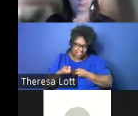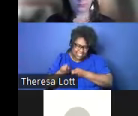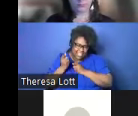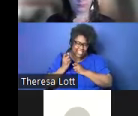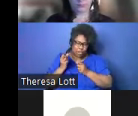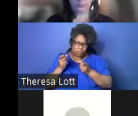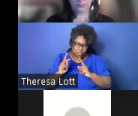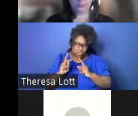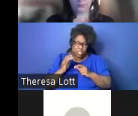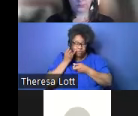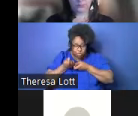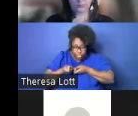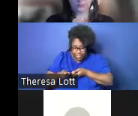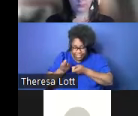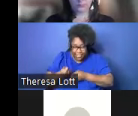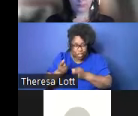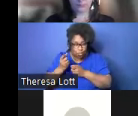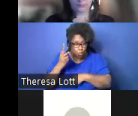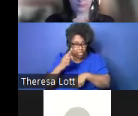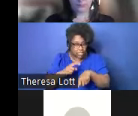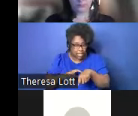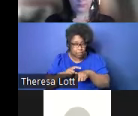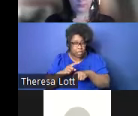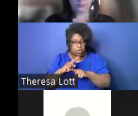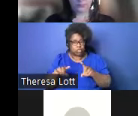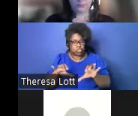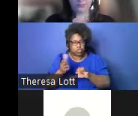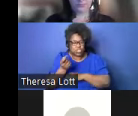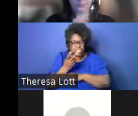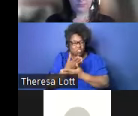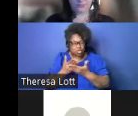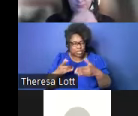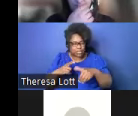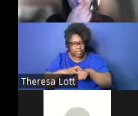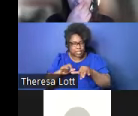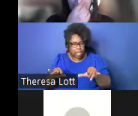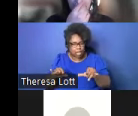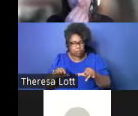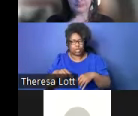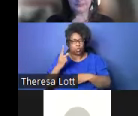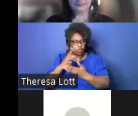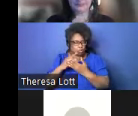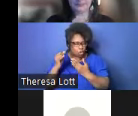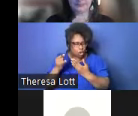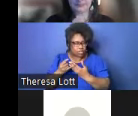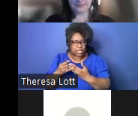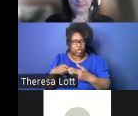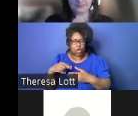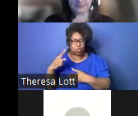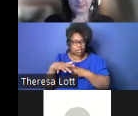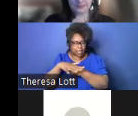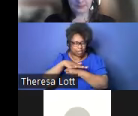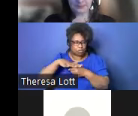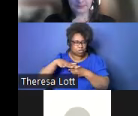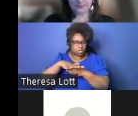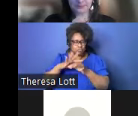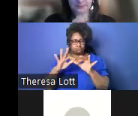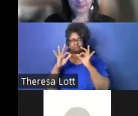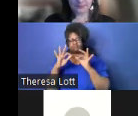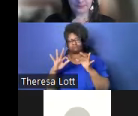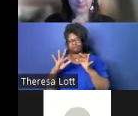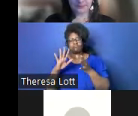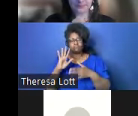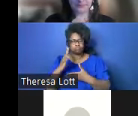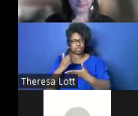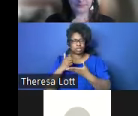and get multiple co-benefits out of one area, one project, then that is more beneficial